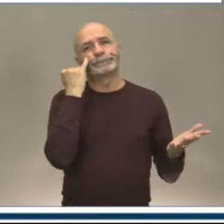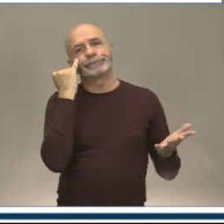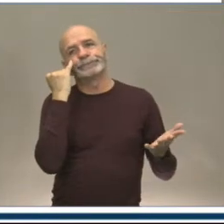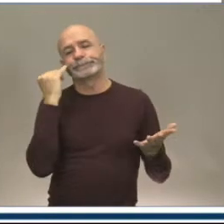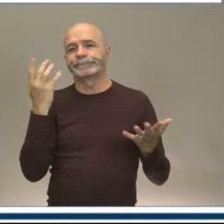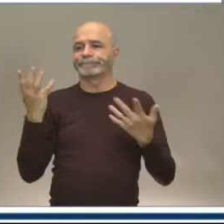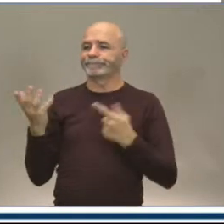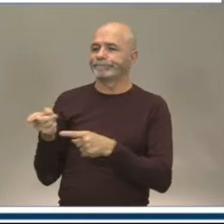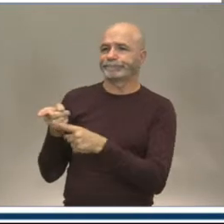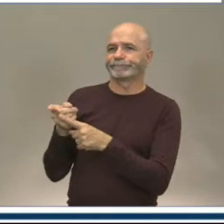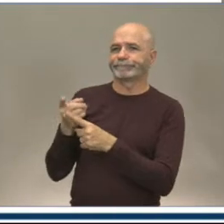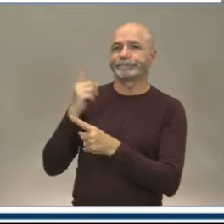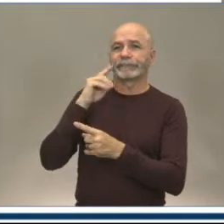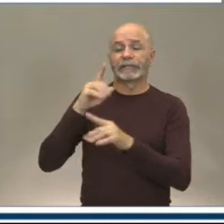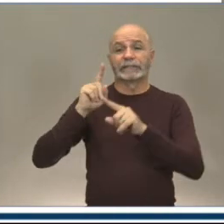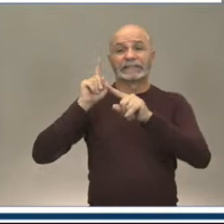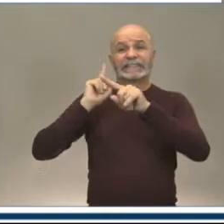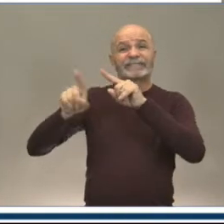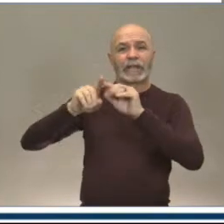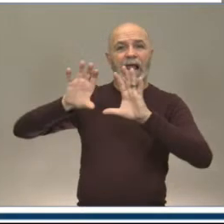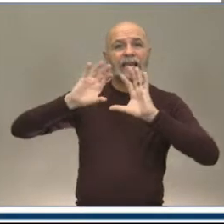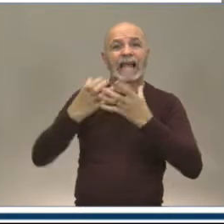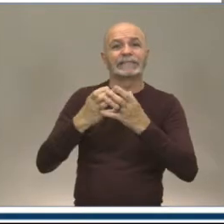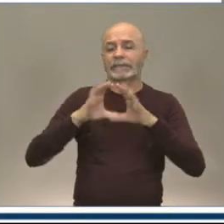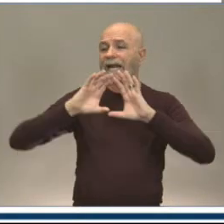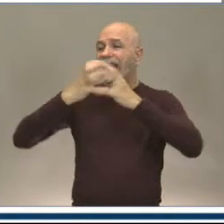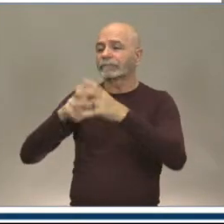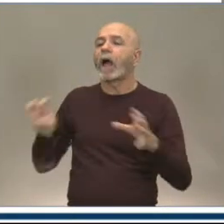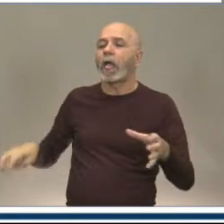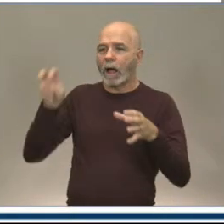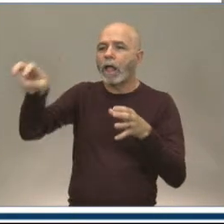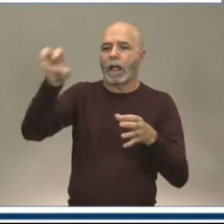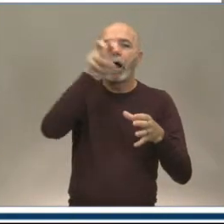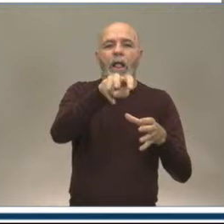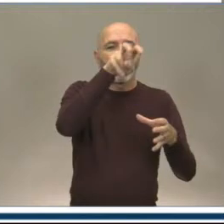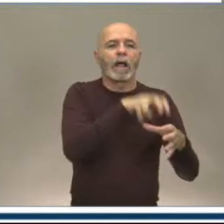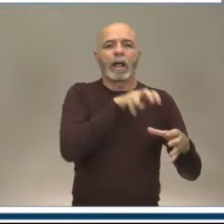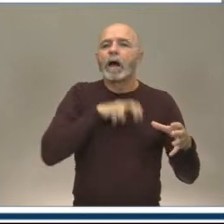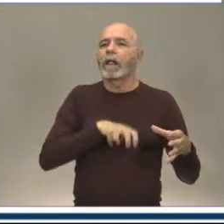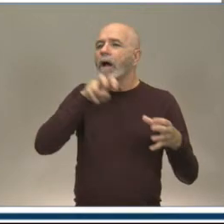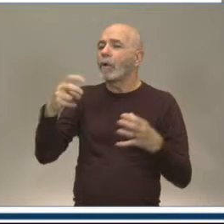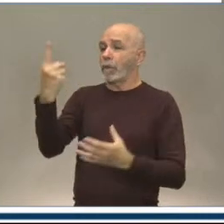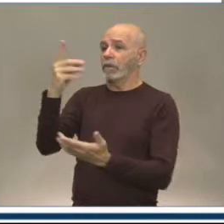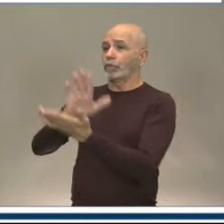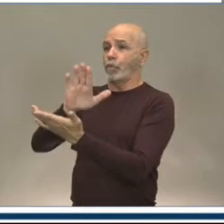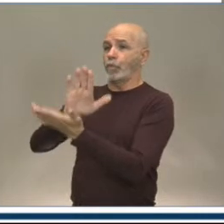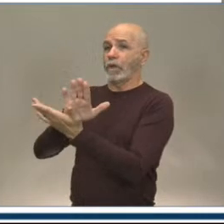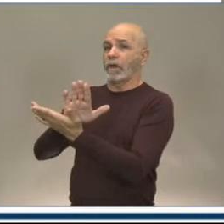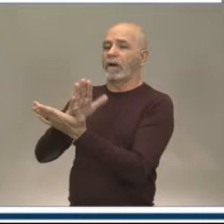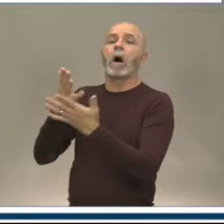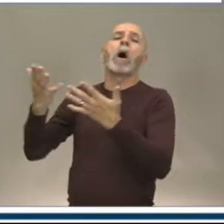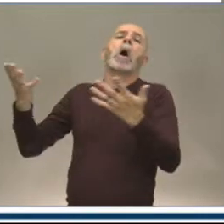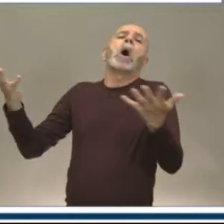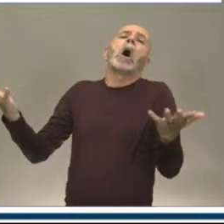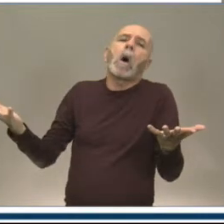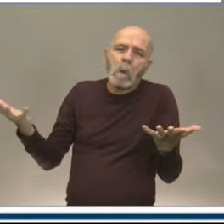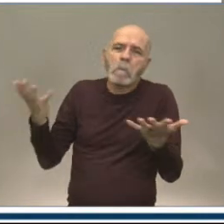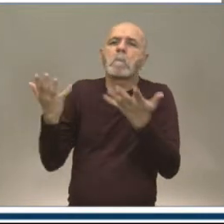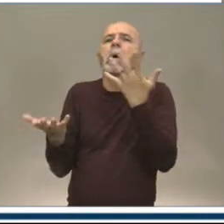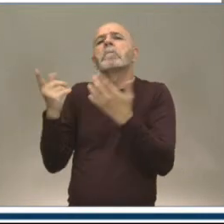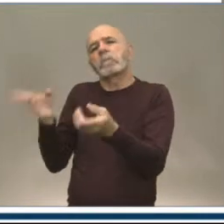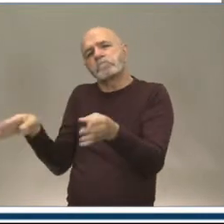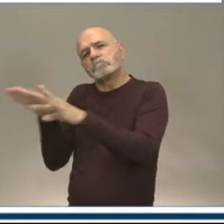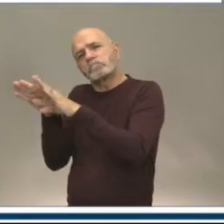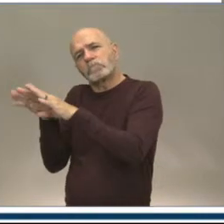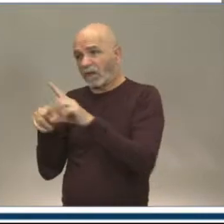involves multiple classes and then a significant disruption to the school. We have not yet met those criteria in the